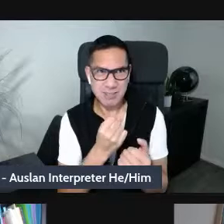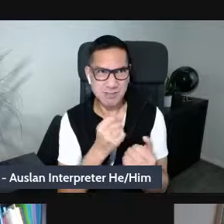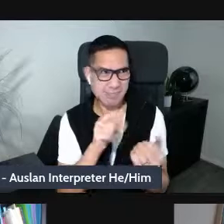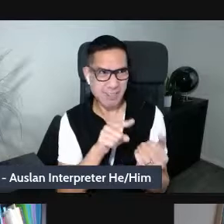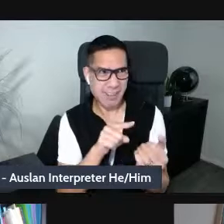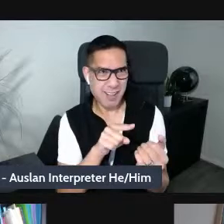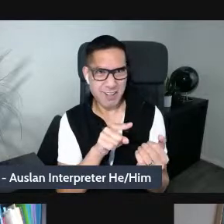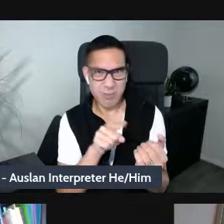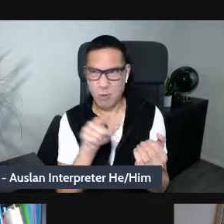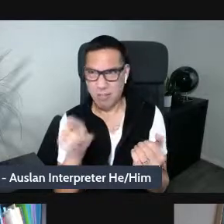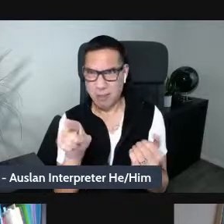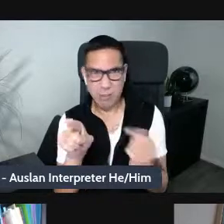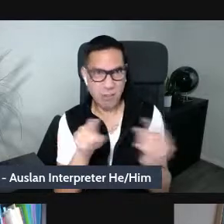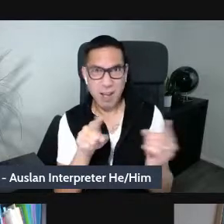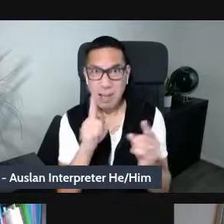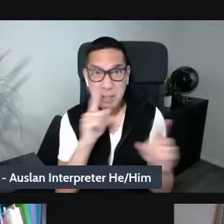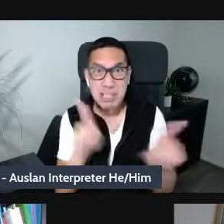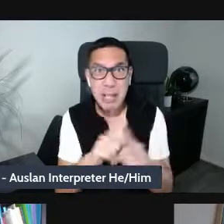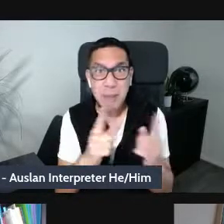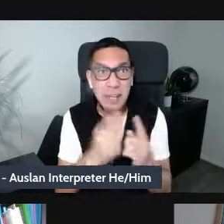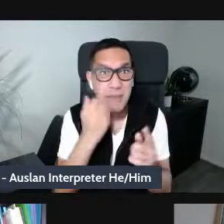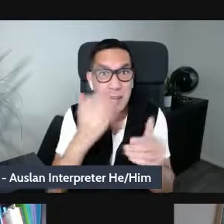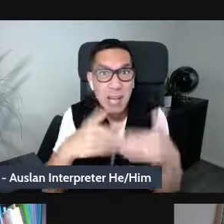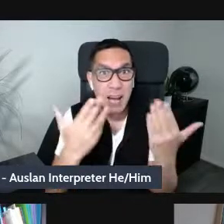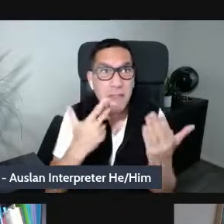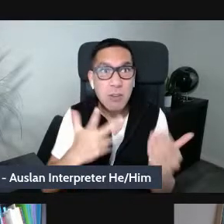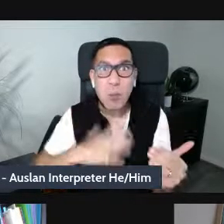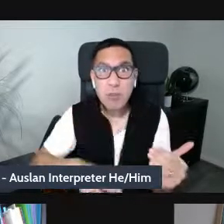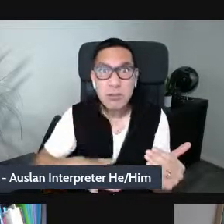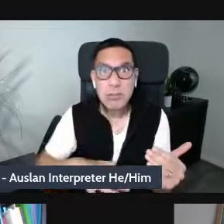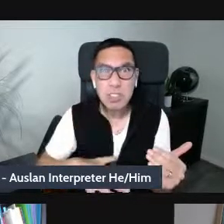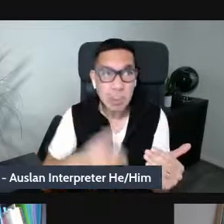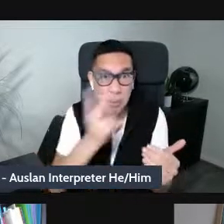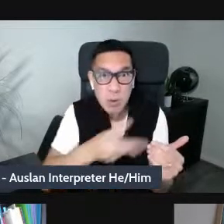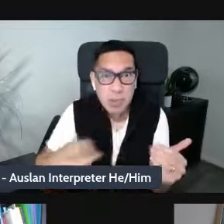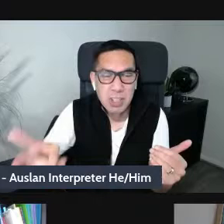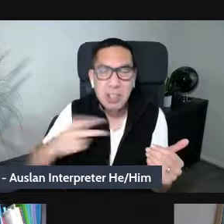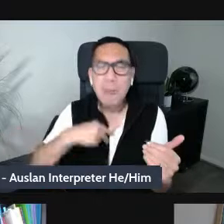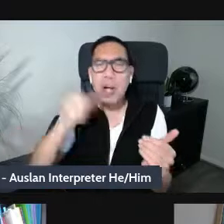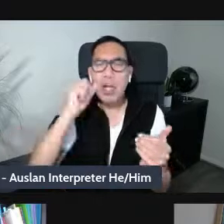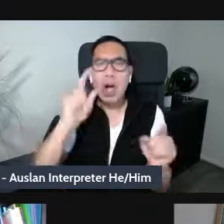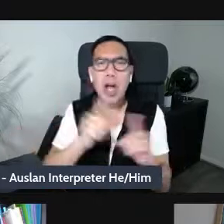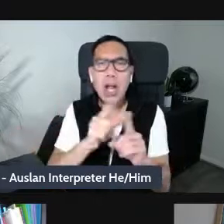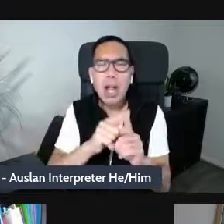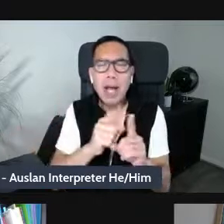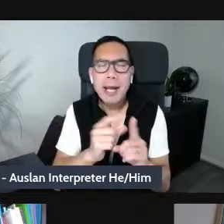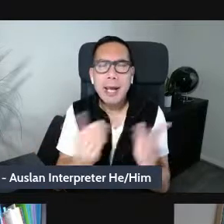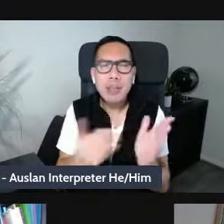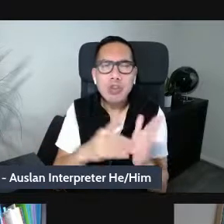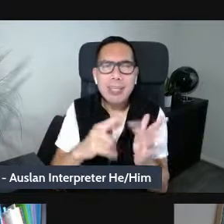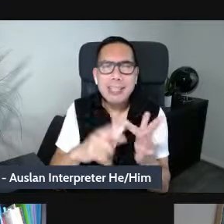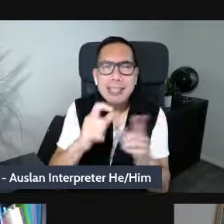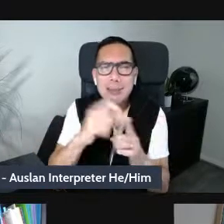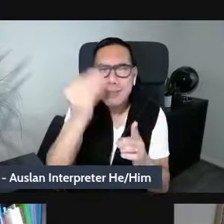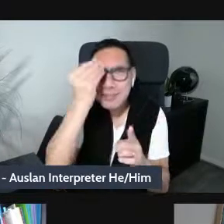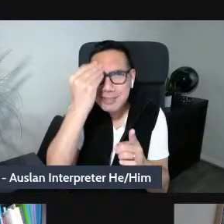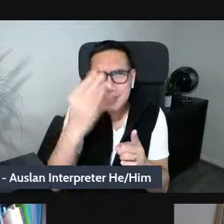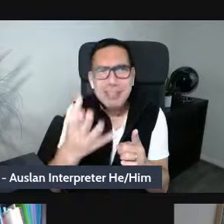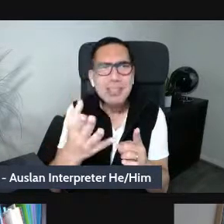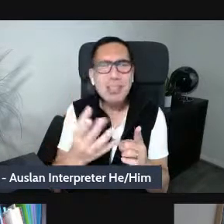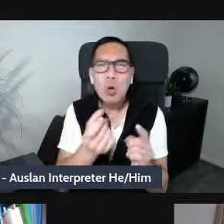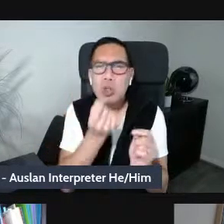repetition if that's what works for you. It's just about knowing those tips and tricks to get the most nutrient bang for your